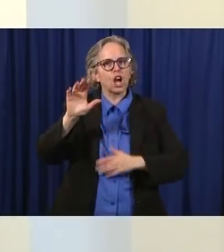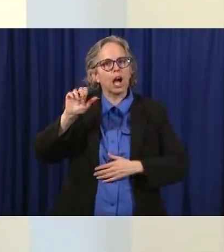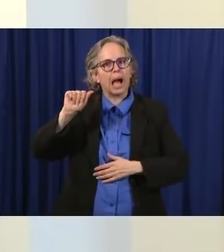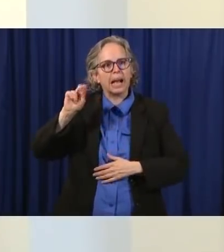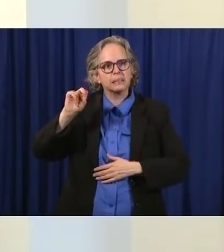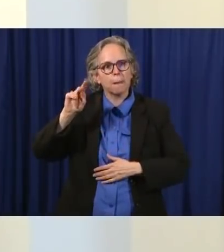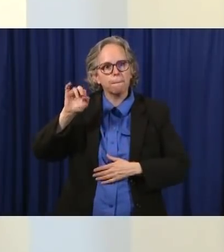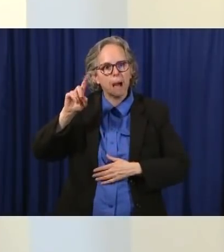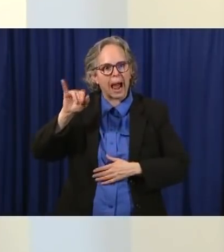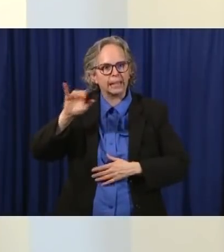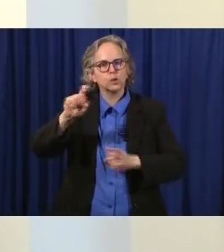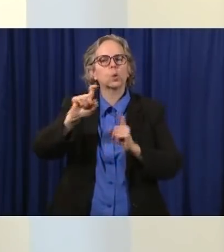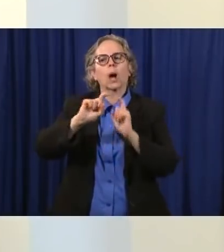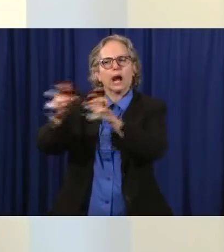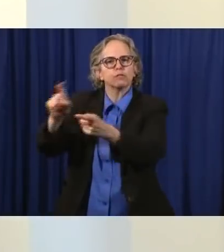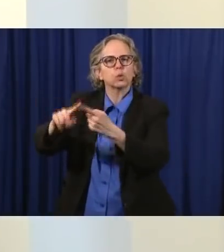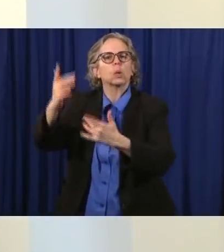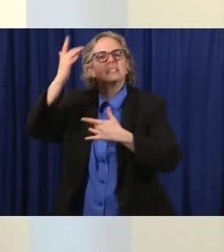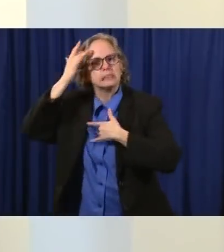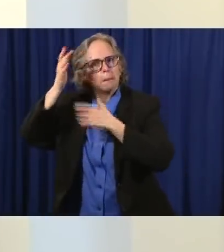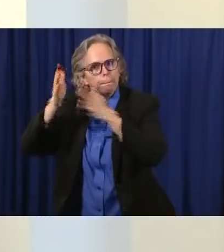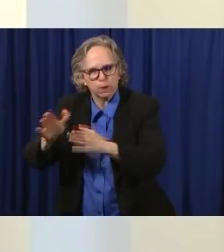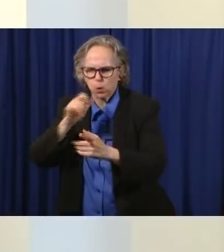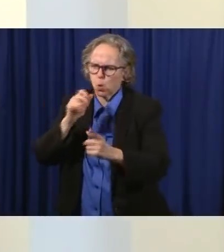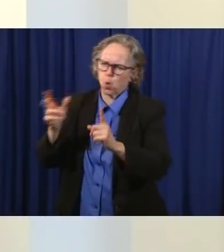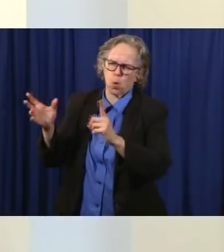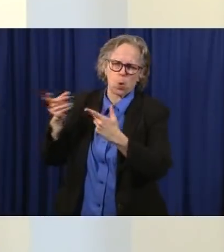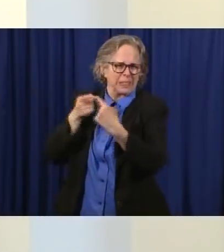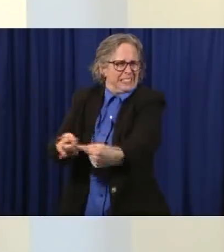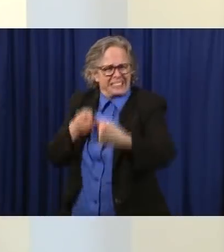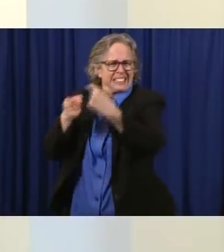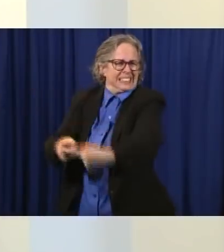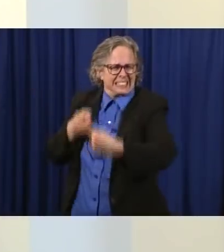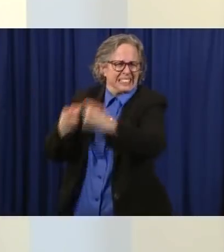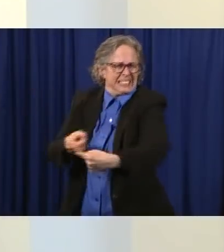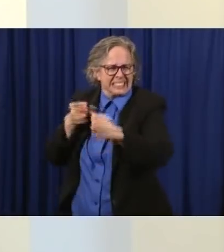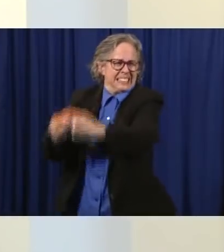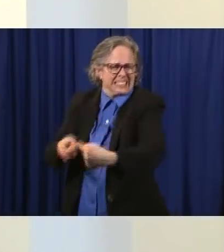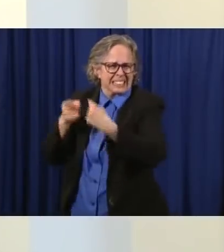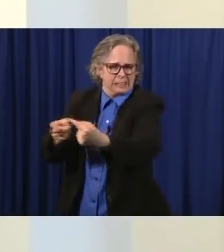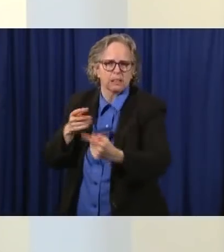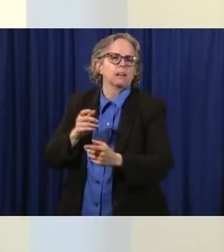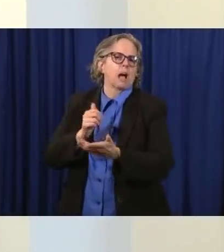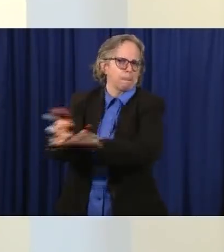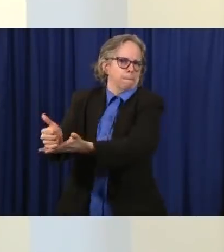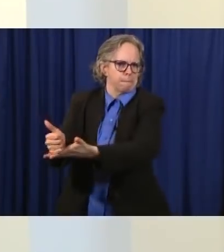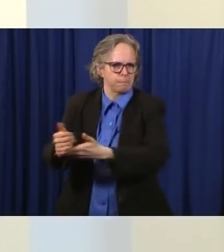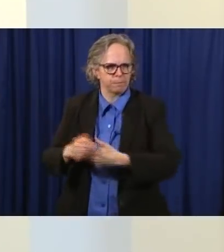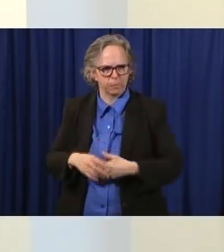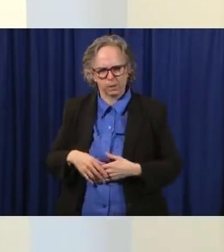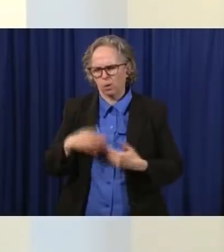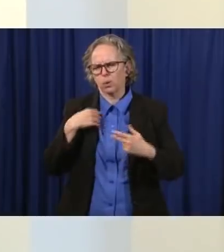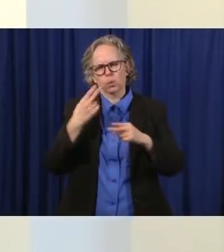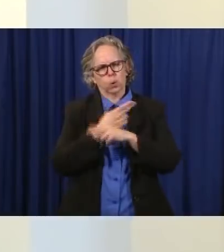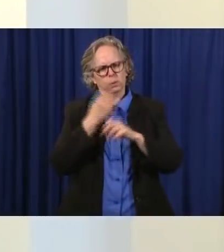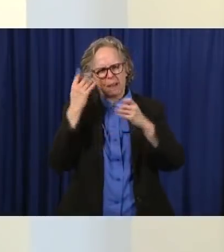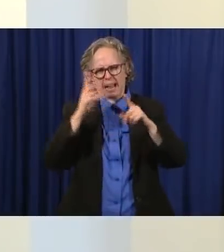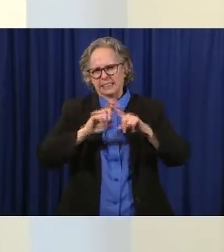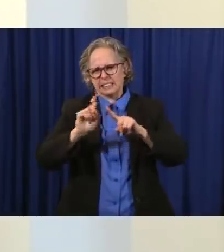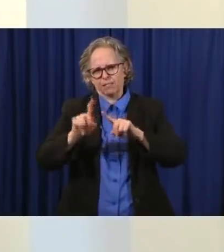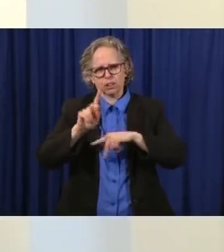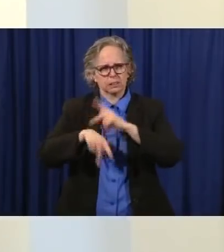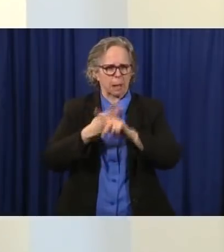response, there are dozens of drugs that are used by physicians to try to tamp down the cytokine kind